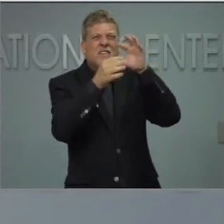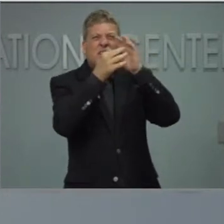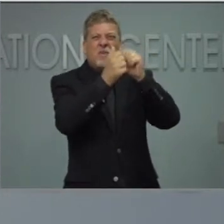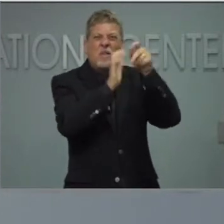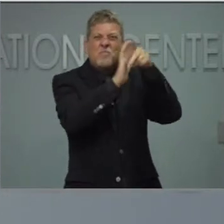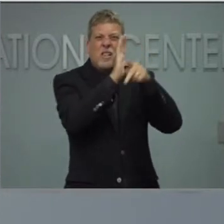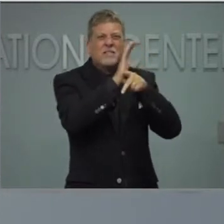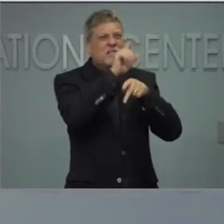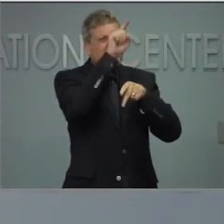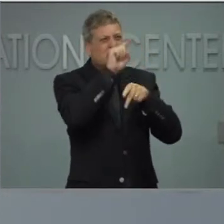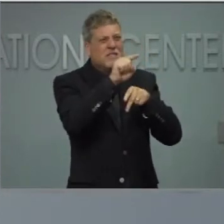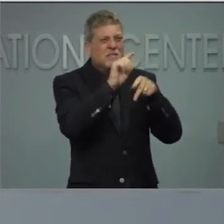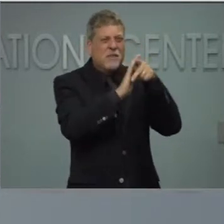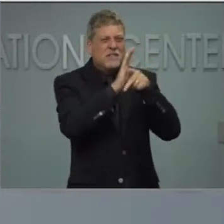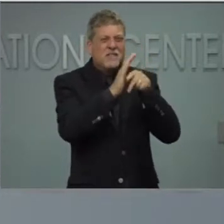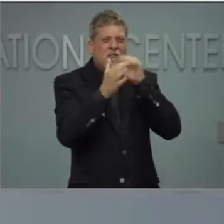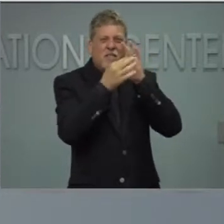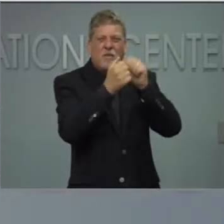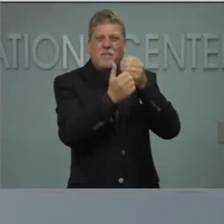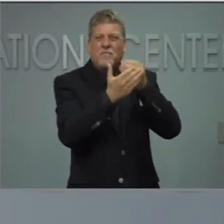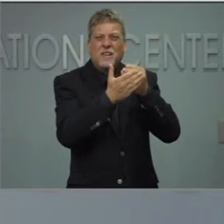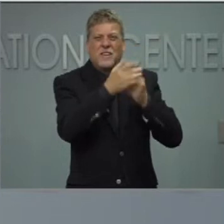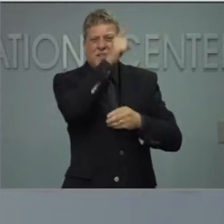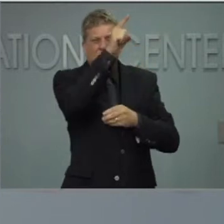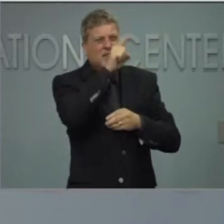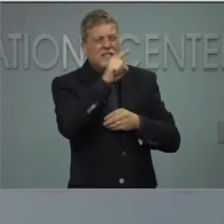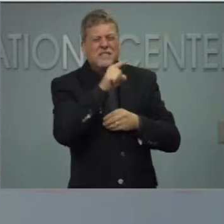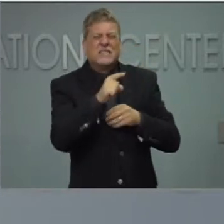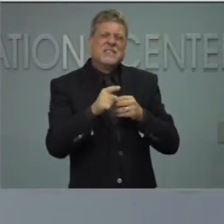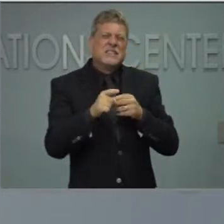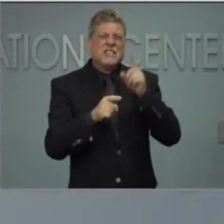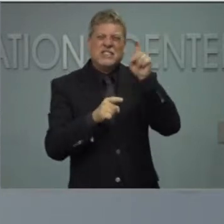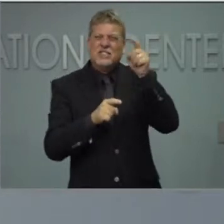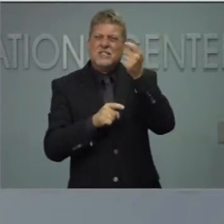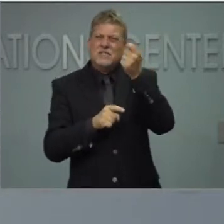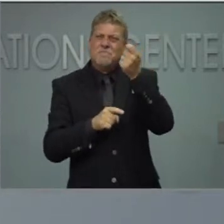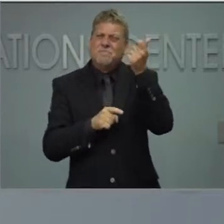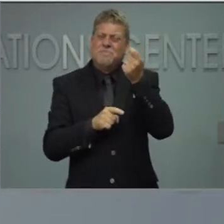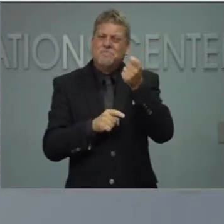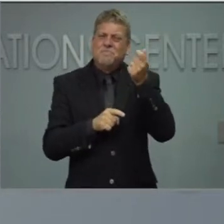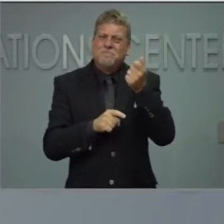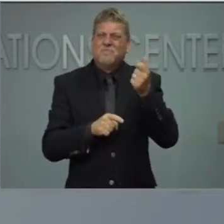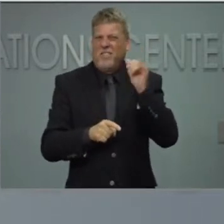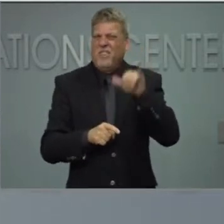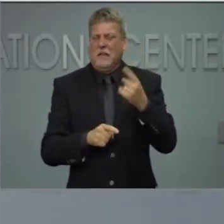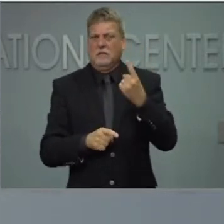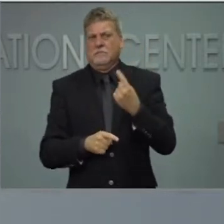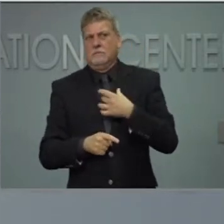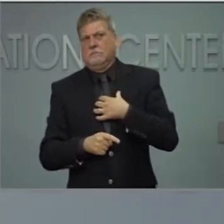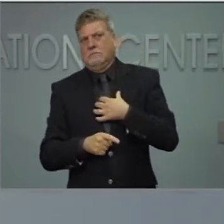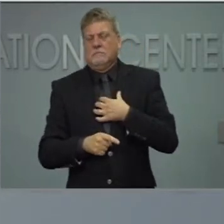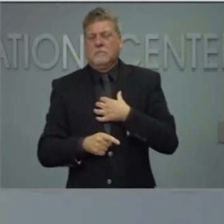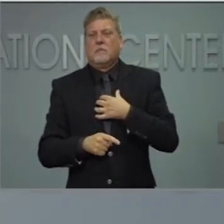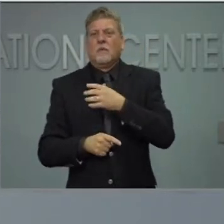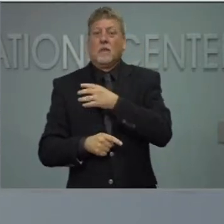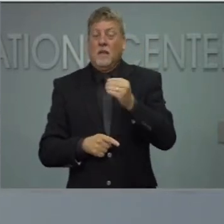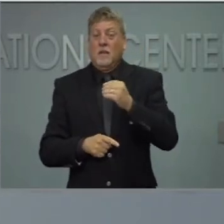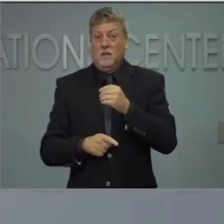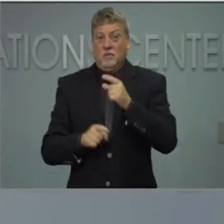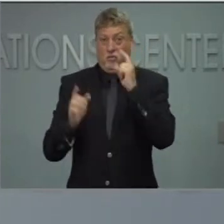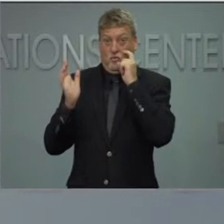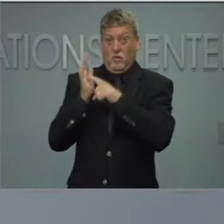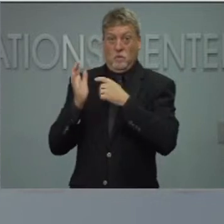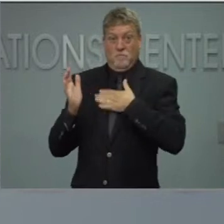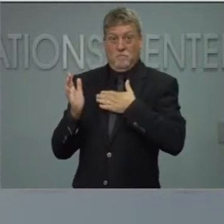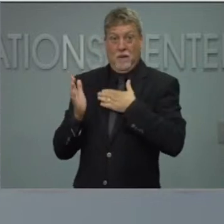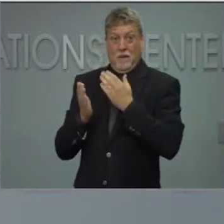and many amendments to try to get right that really ought not to be in the budget. And you can see from my budget that